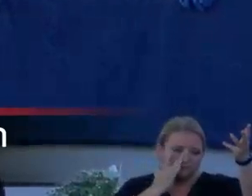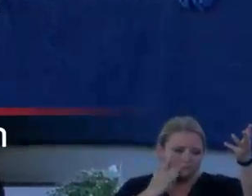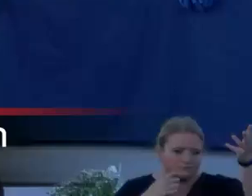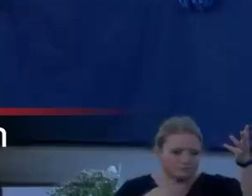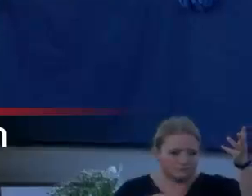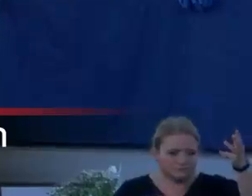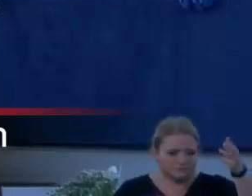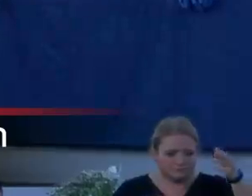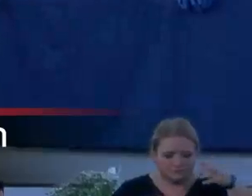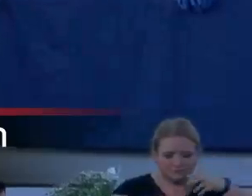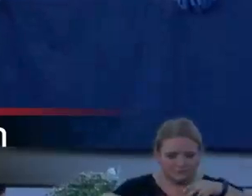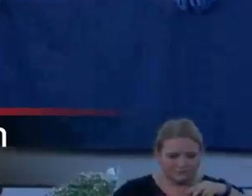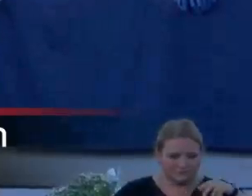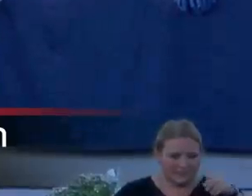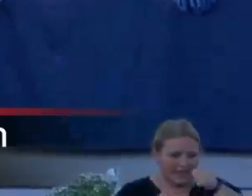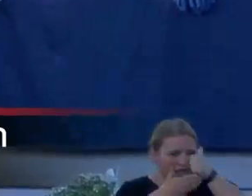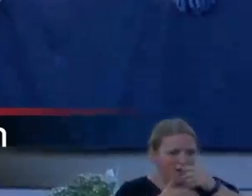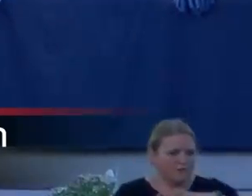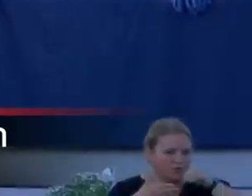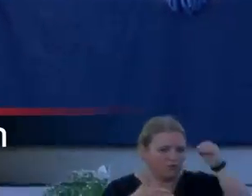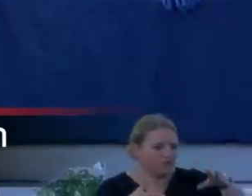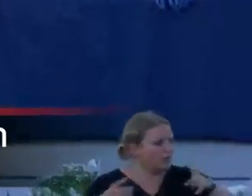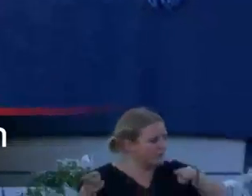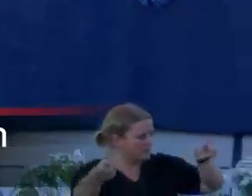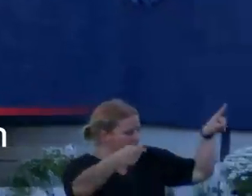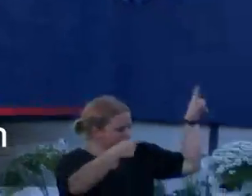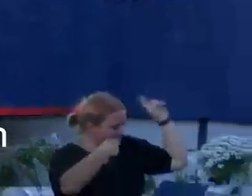Marshals, help our students to the field. Thank you.